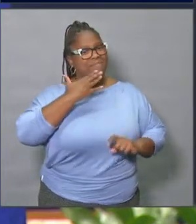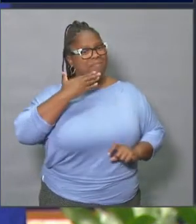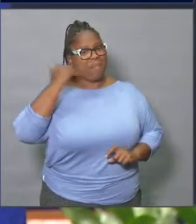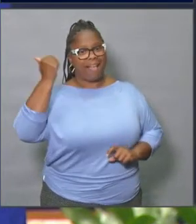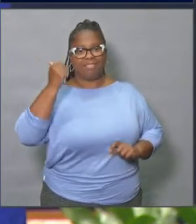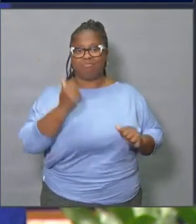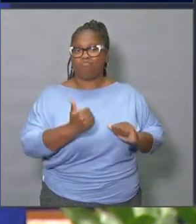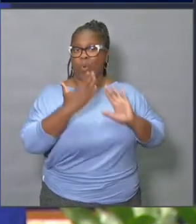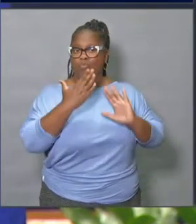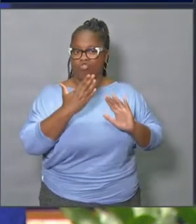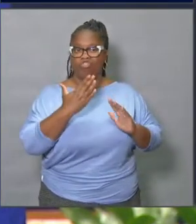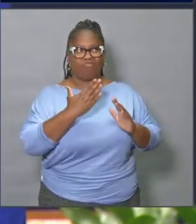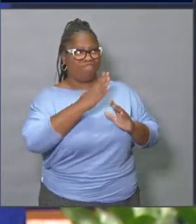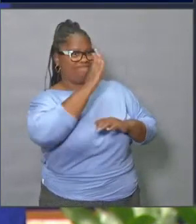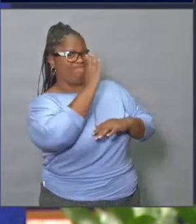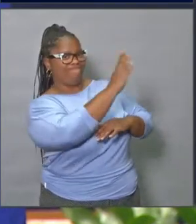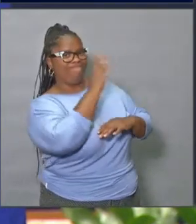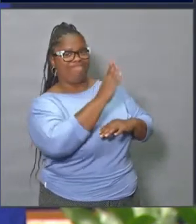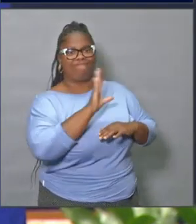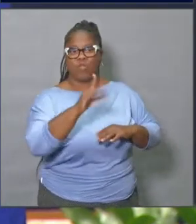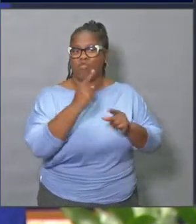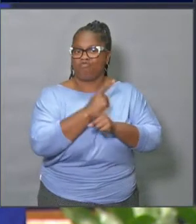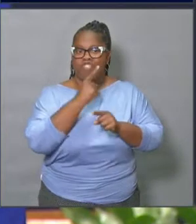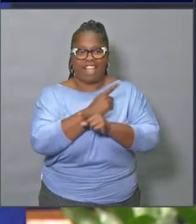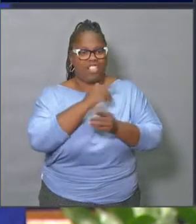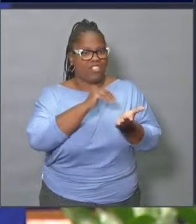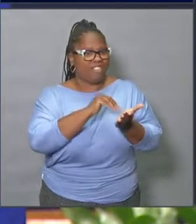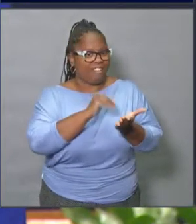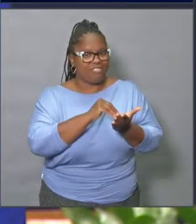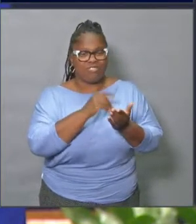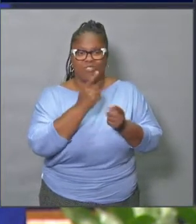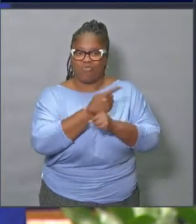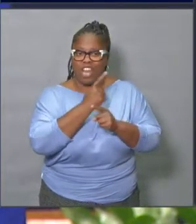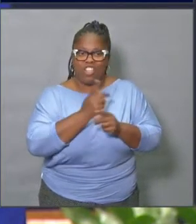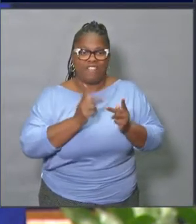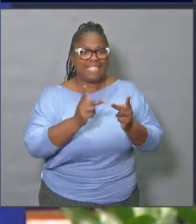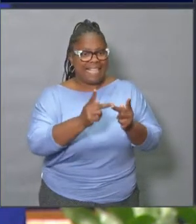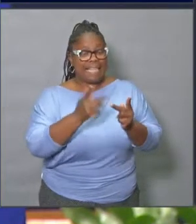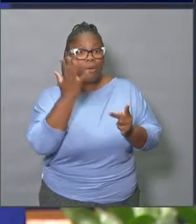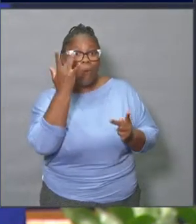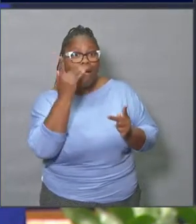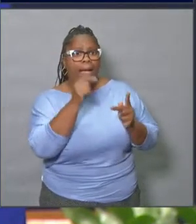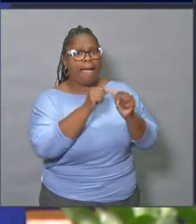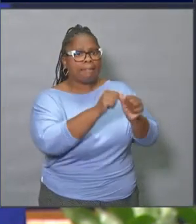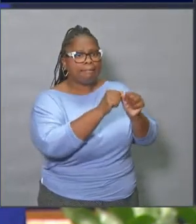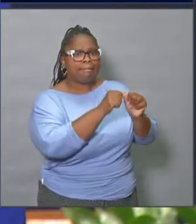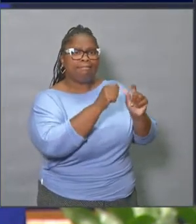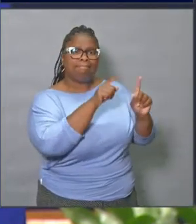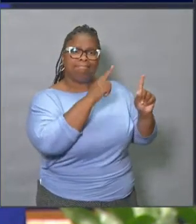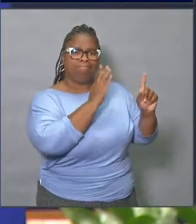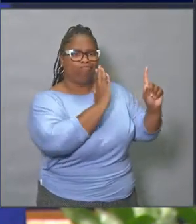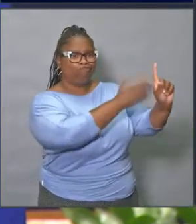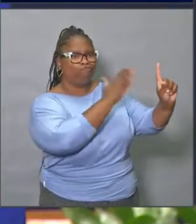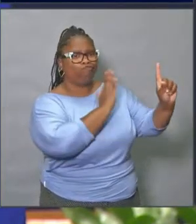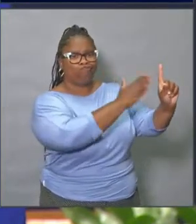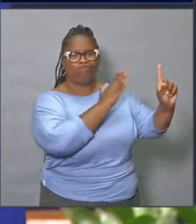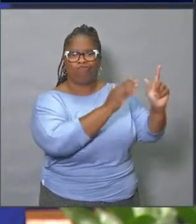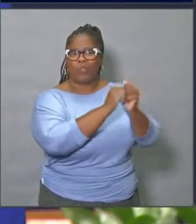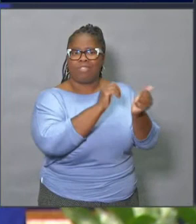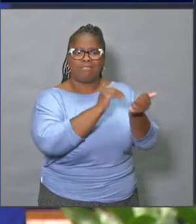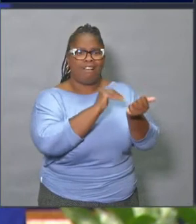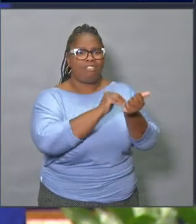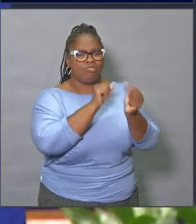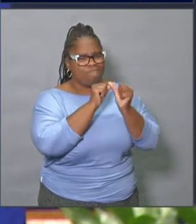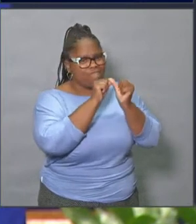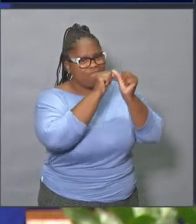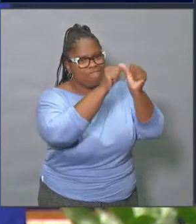best way, if you receive testing through your regular source of care, to have ongoing continuity of care and follow-up, particularly if your